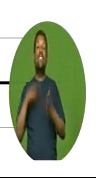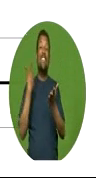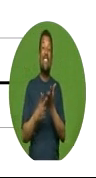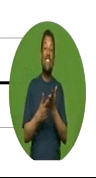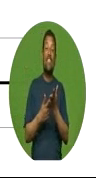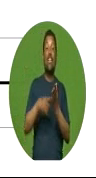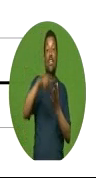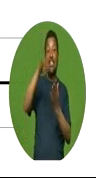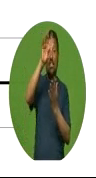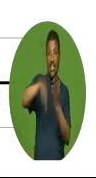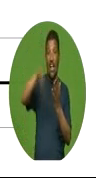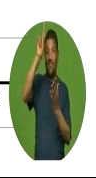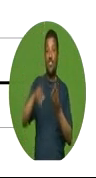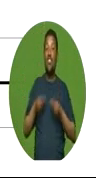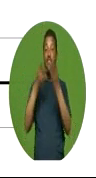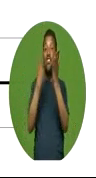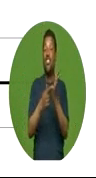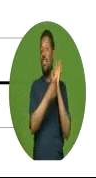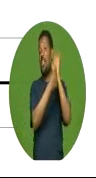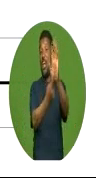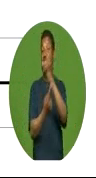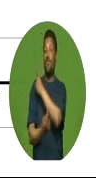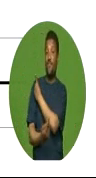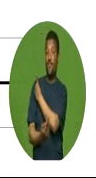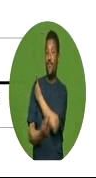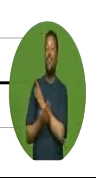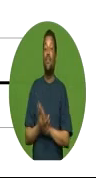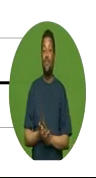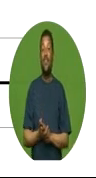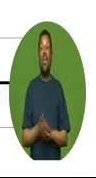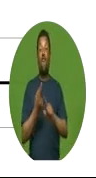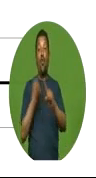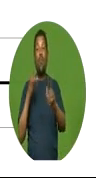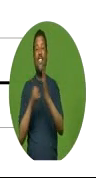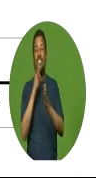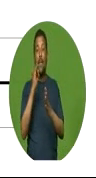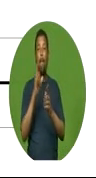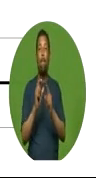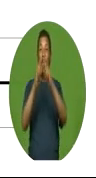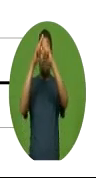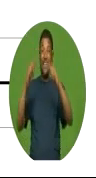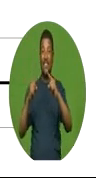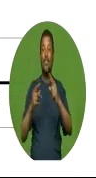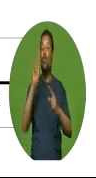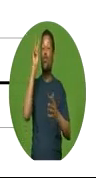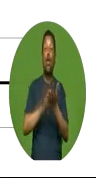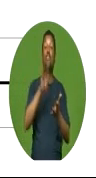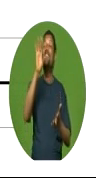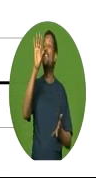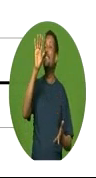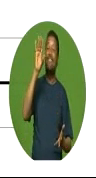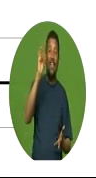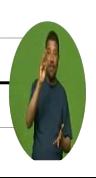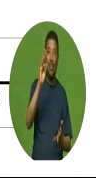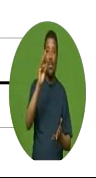This graph gives this indication. From its peak in 2007,